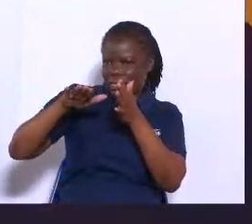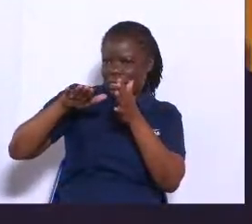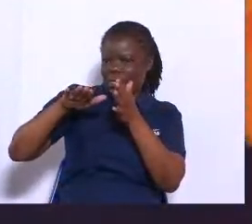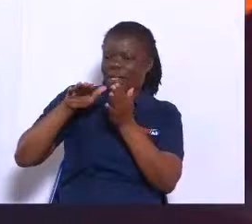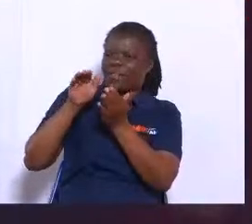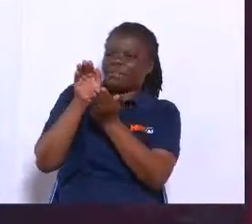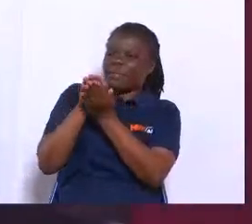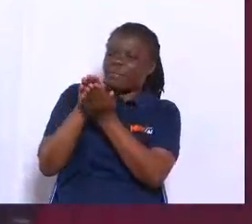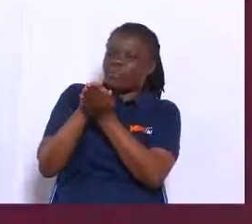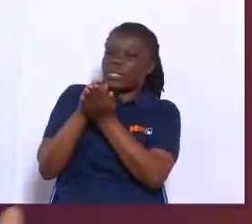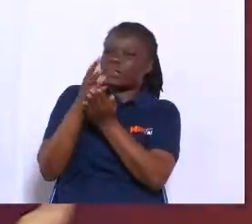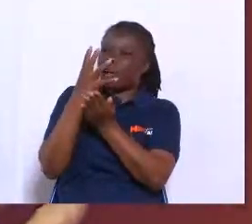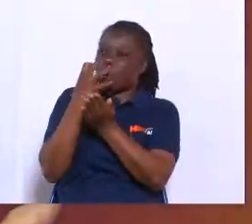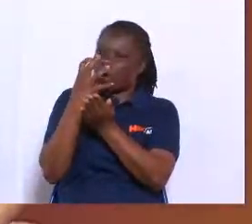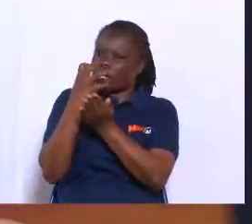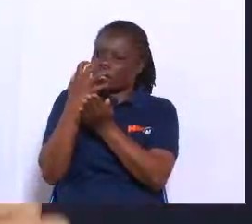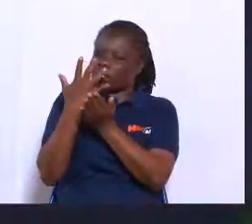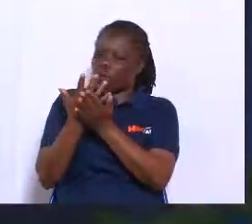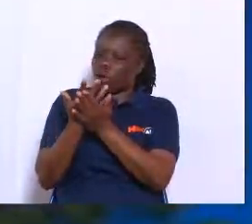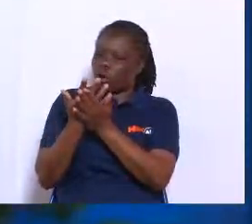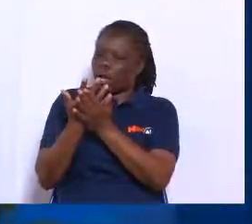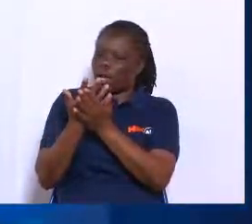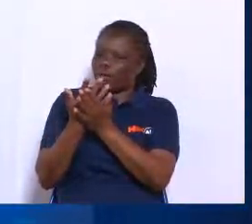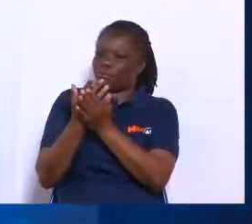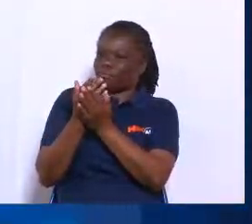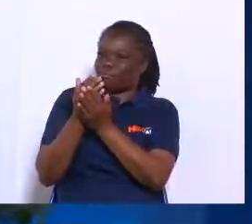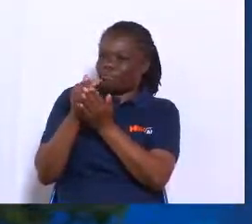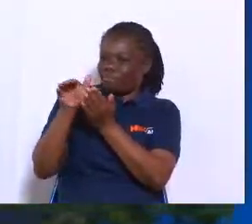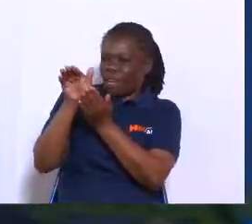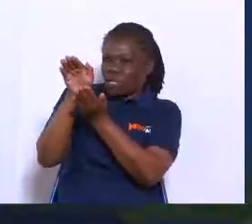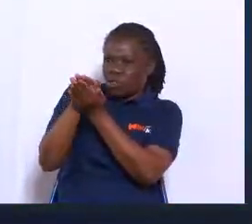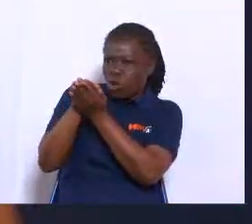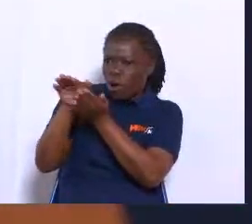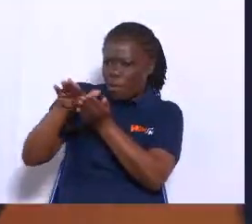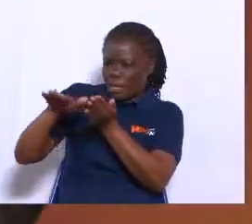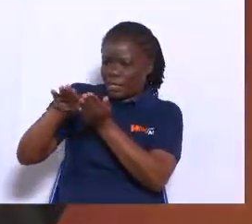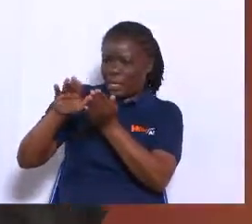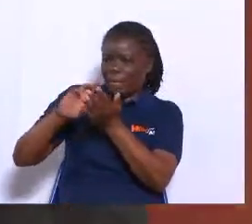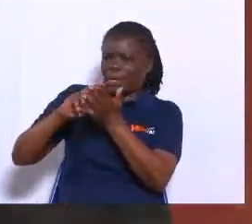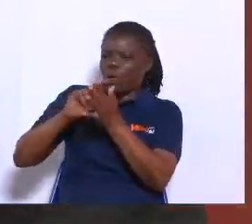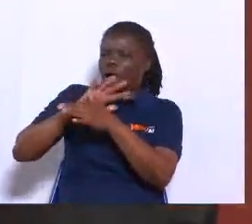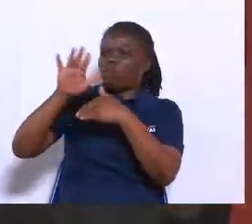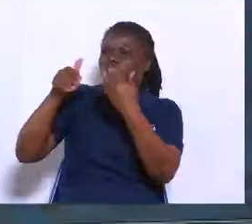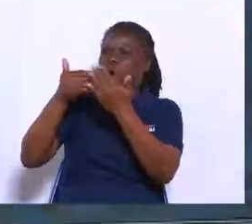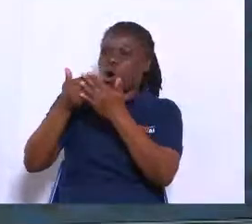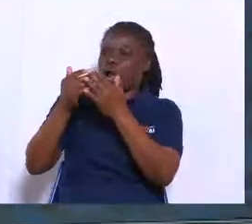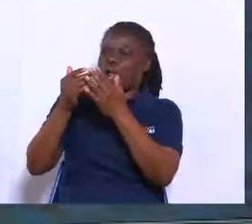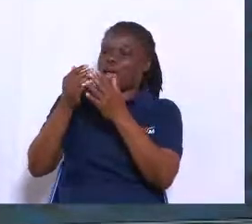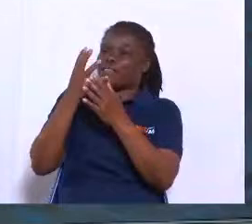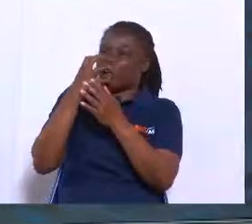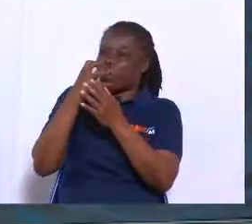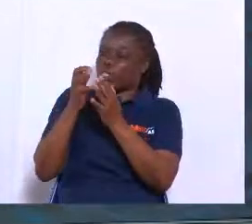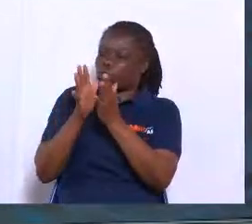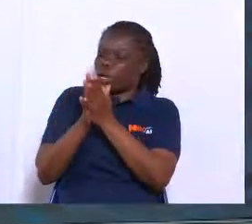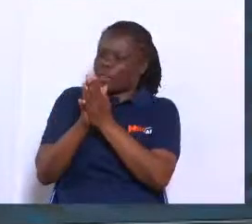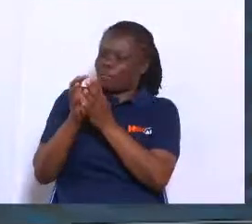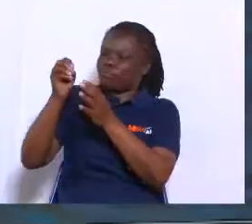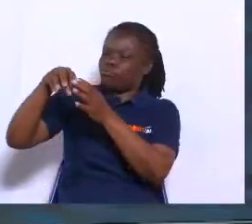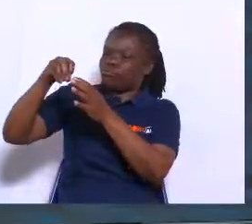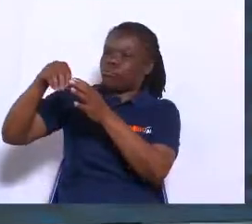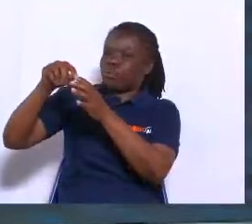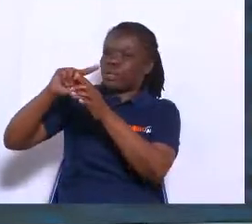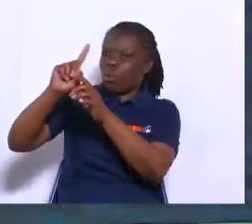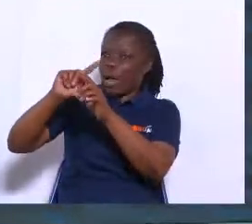the oranges on a conveyor belt. So you have all the oranges together, and they're bouncing along on this conveyor